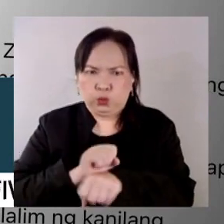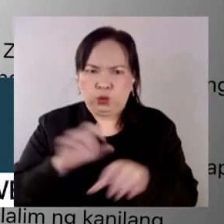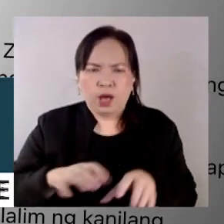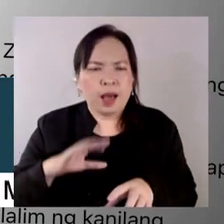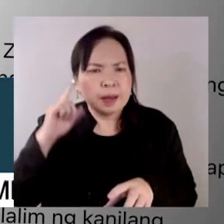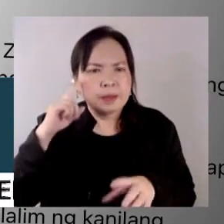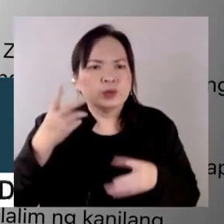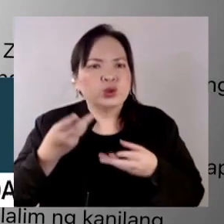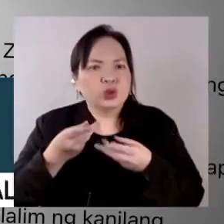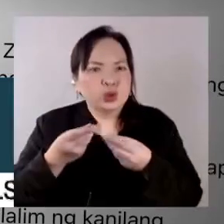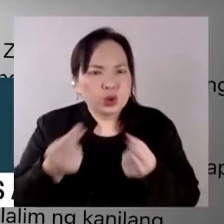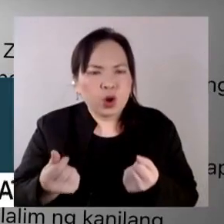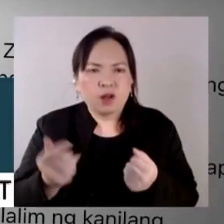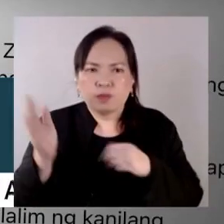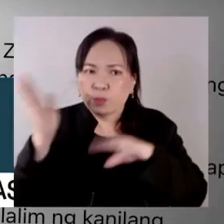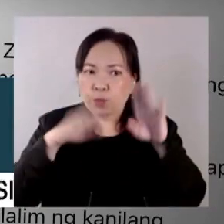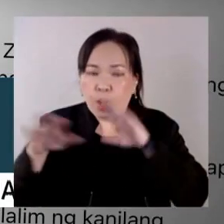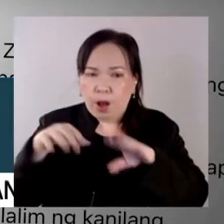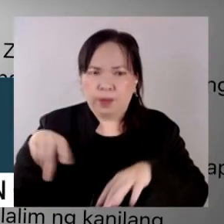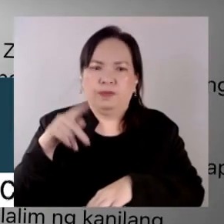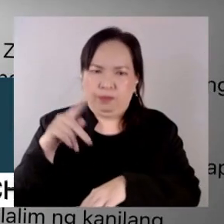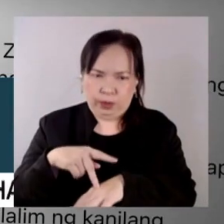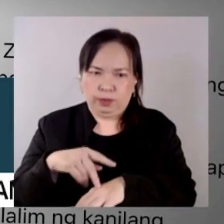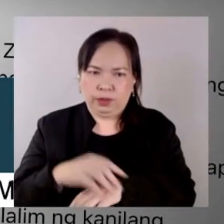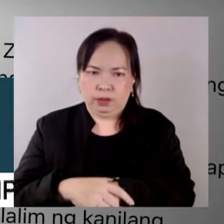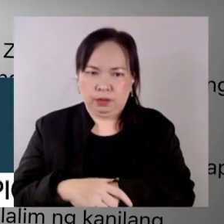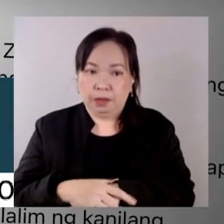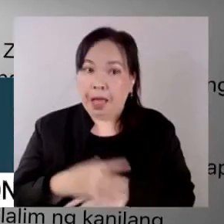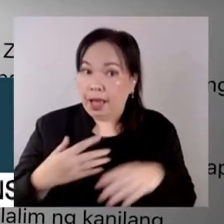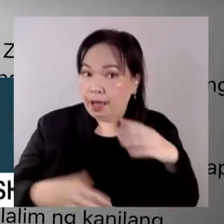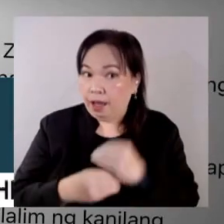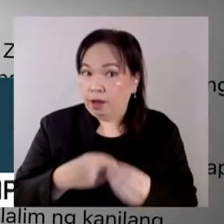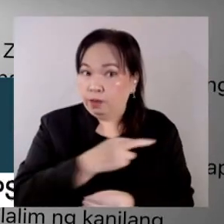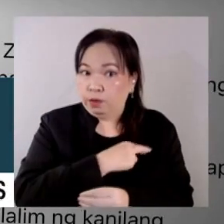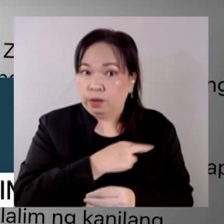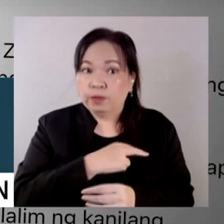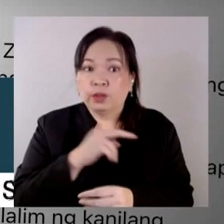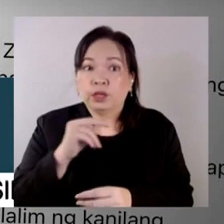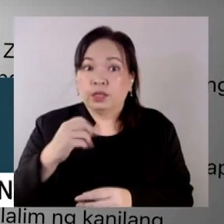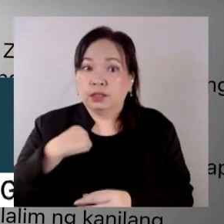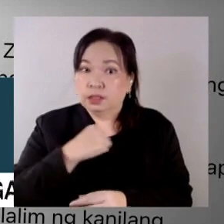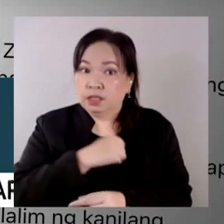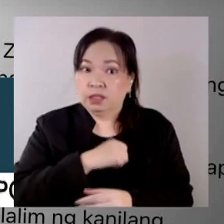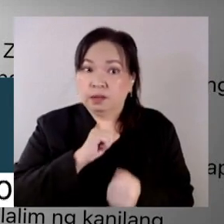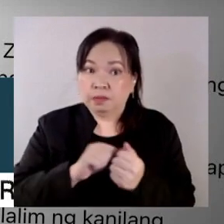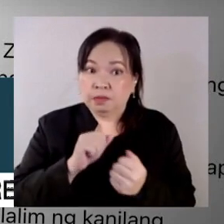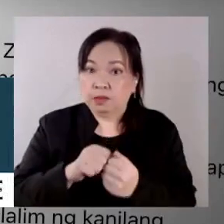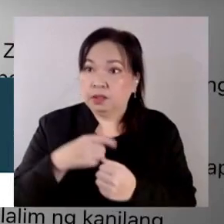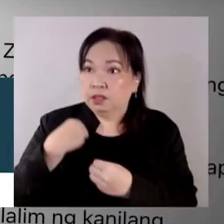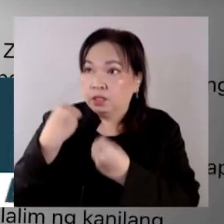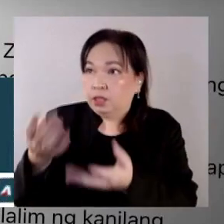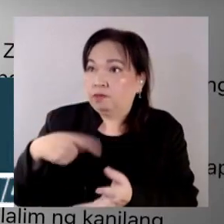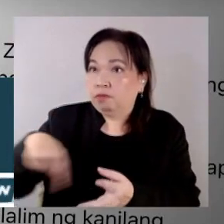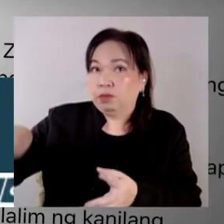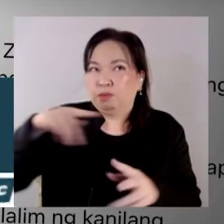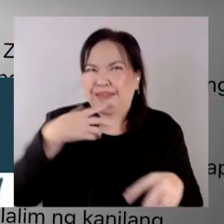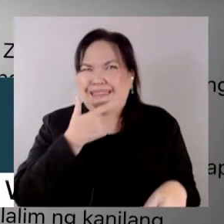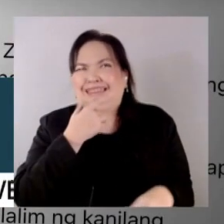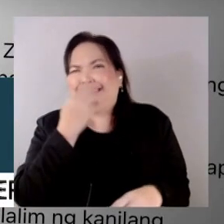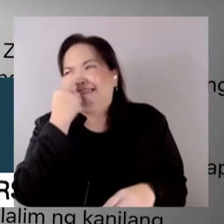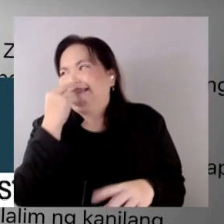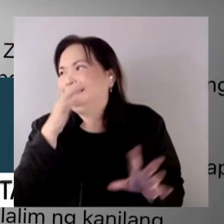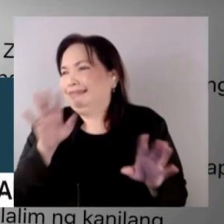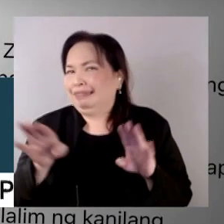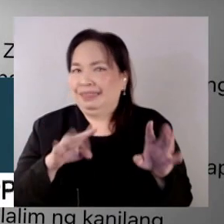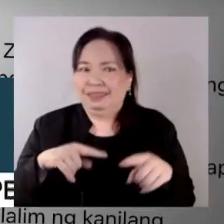the country's problems. He adds, the new Senate is not trying to make people laugh, especially with the weight of the